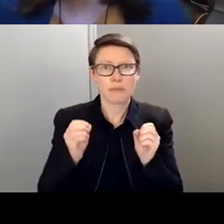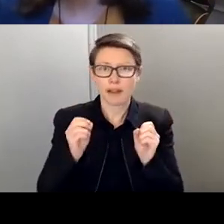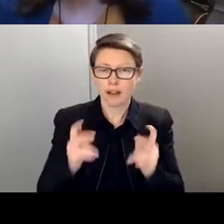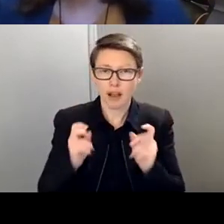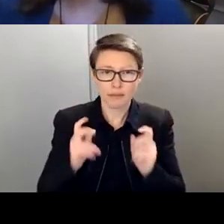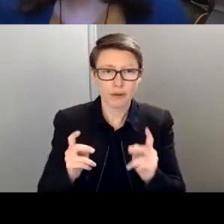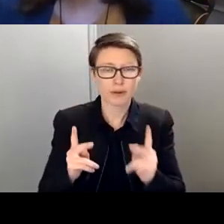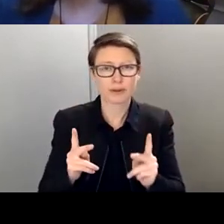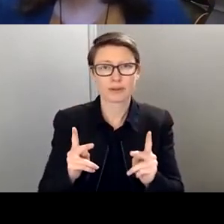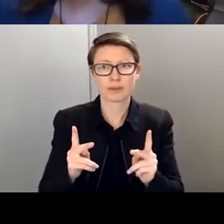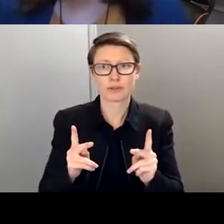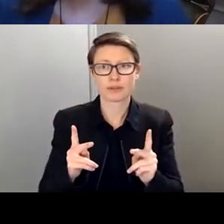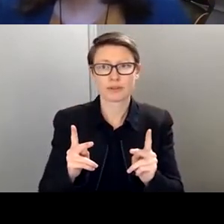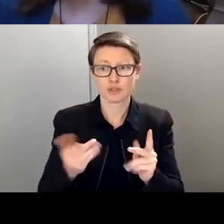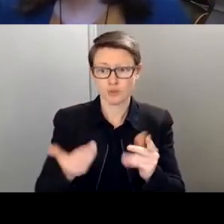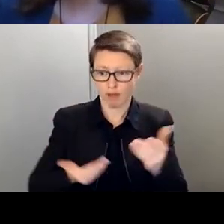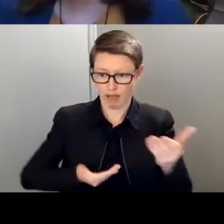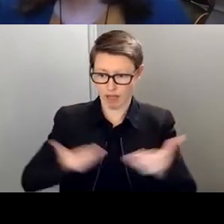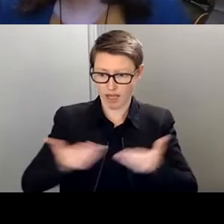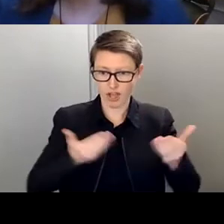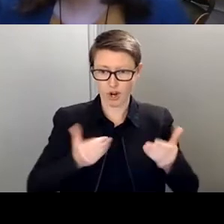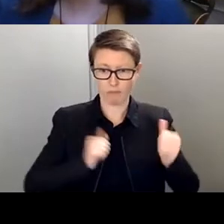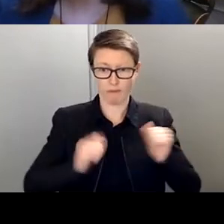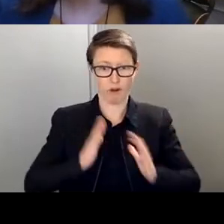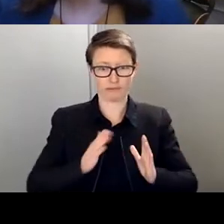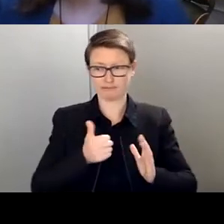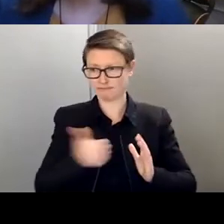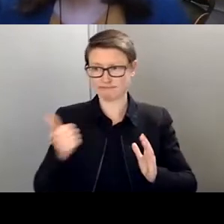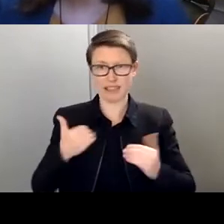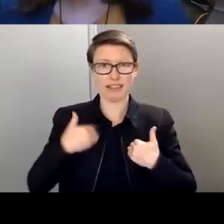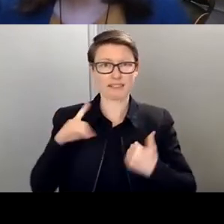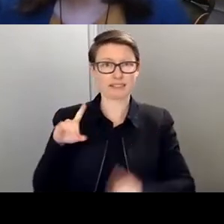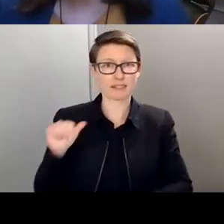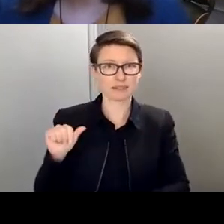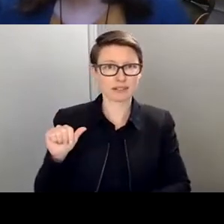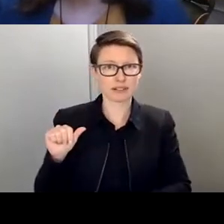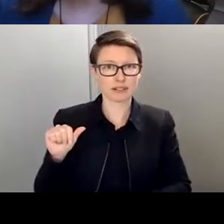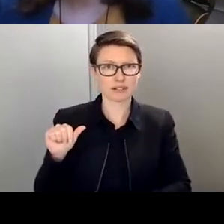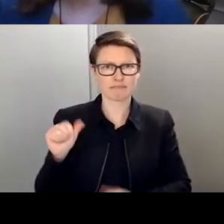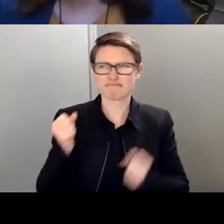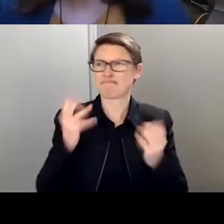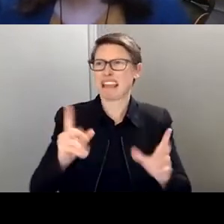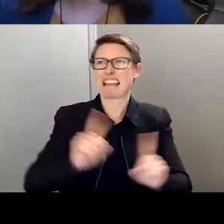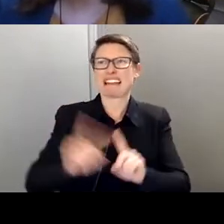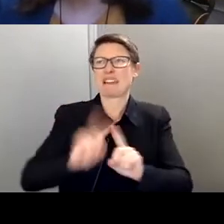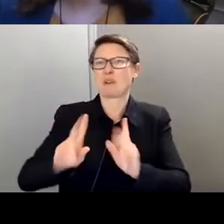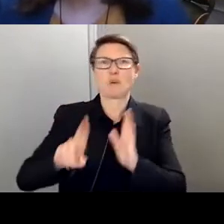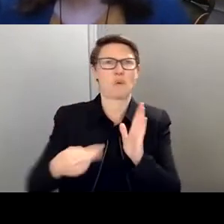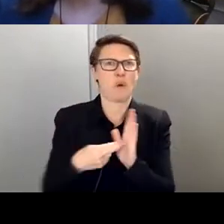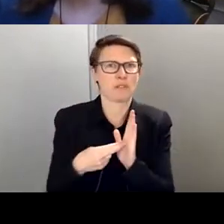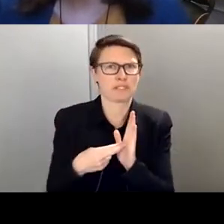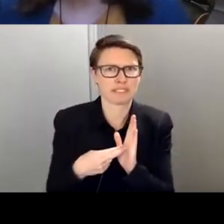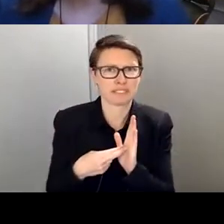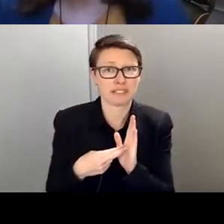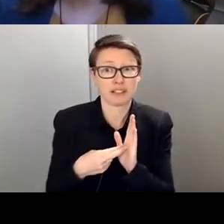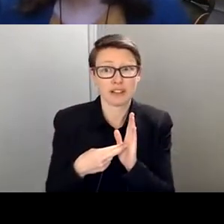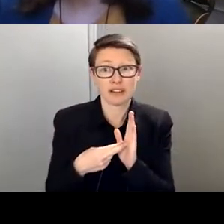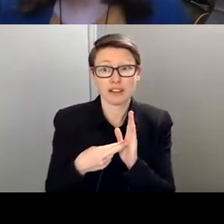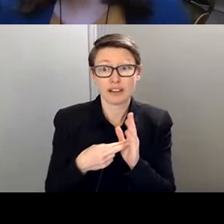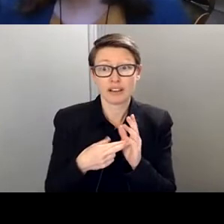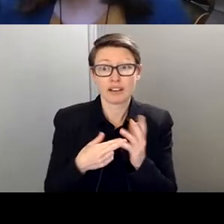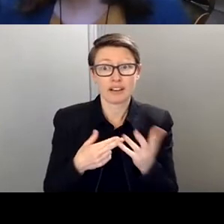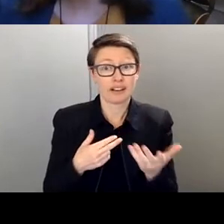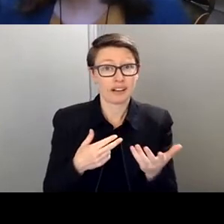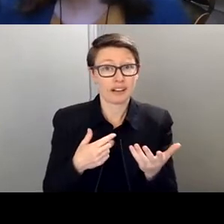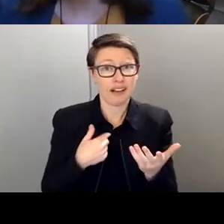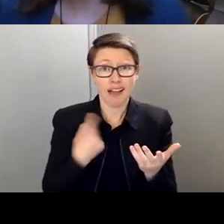to hire performers with disabilities in many different kinds of roles. And what I always like to do